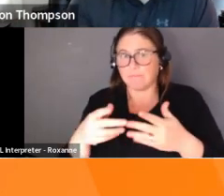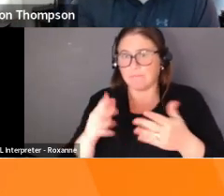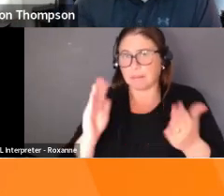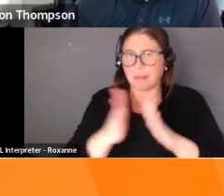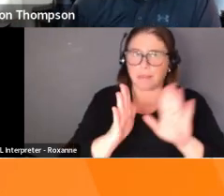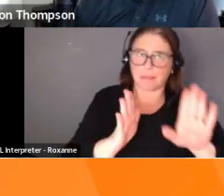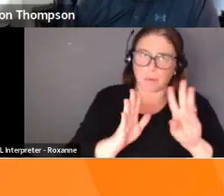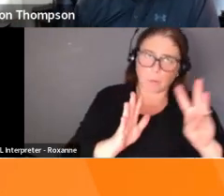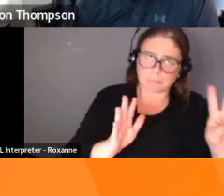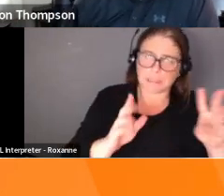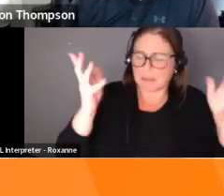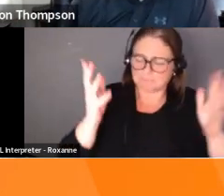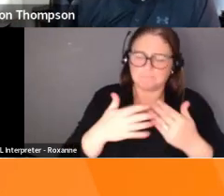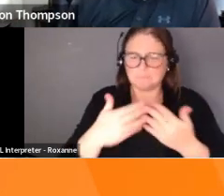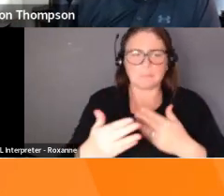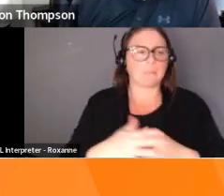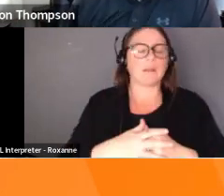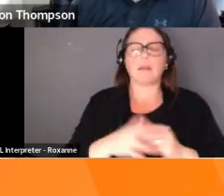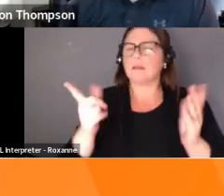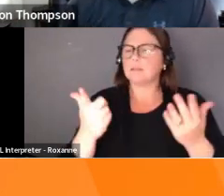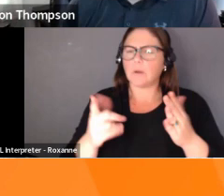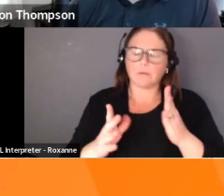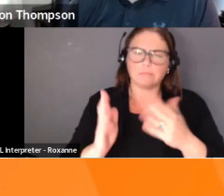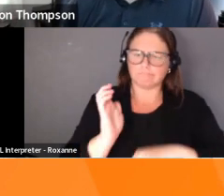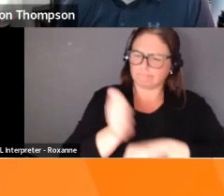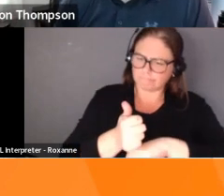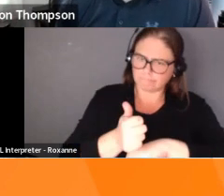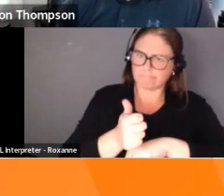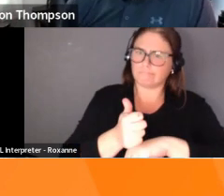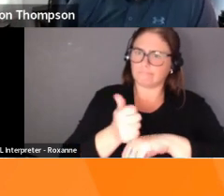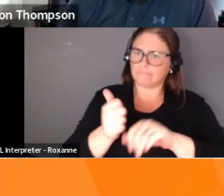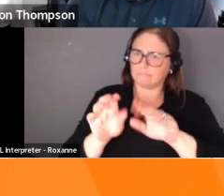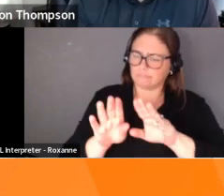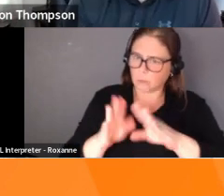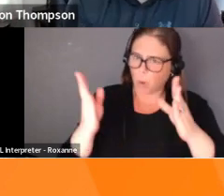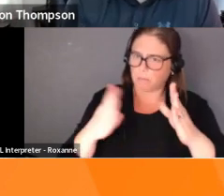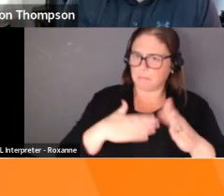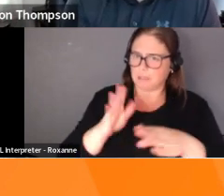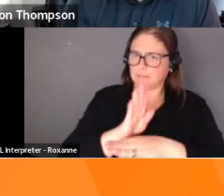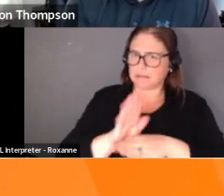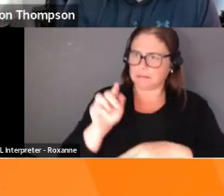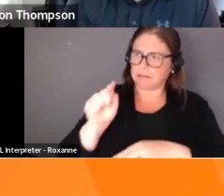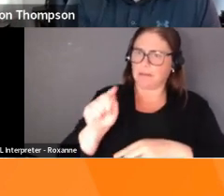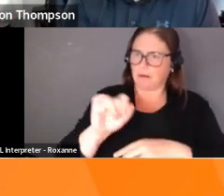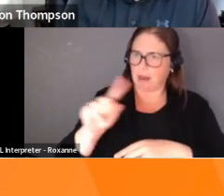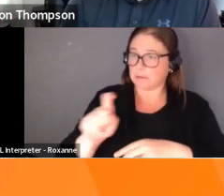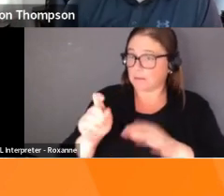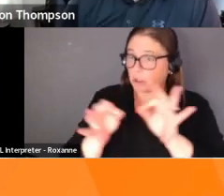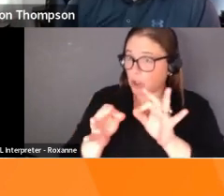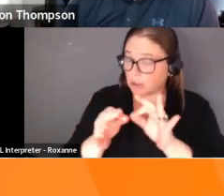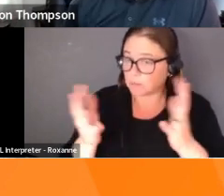So launch costs. People always ask, how much does it cost me to actually launch on Amazon, Don? I said, well, it